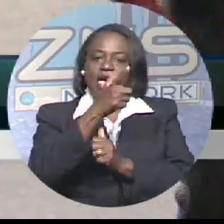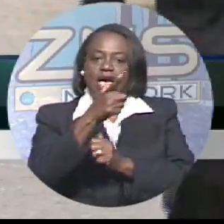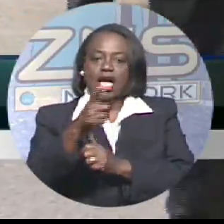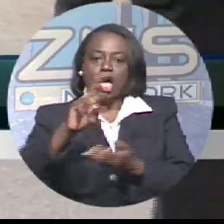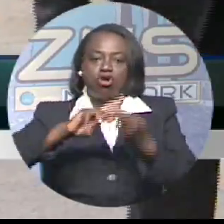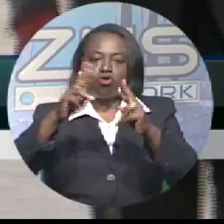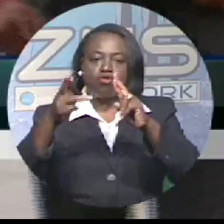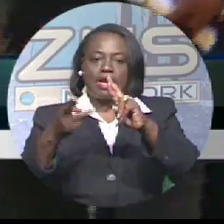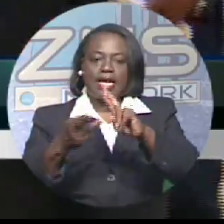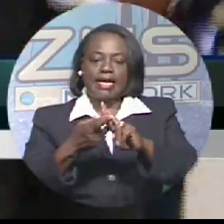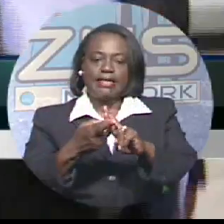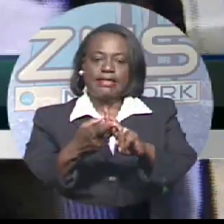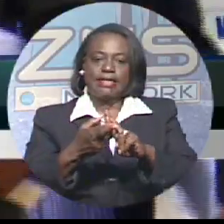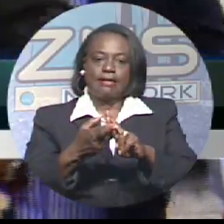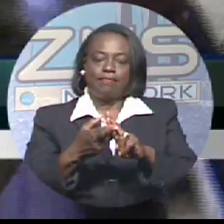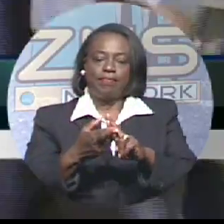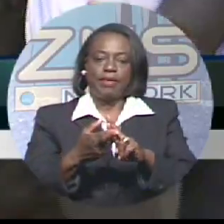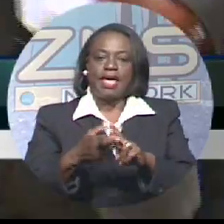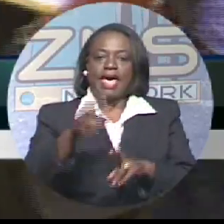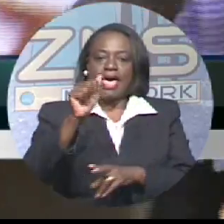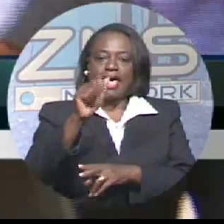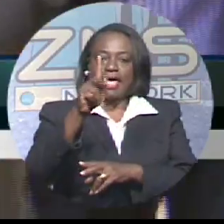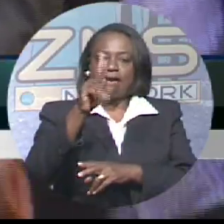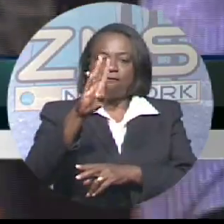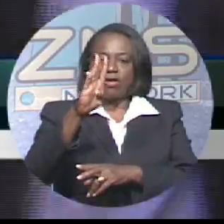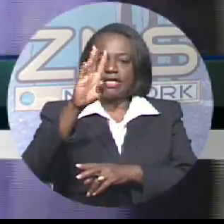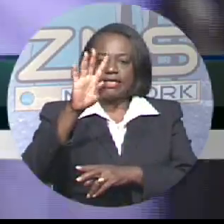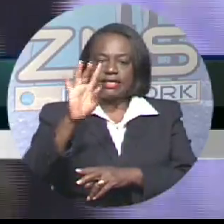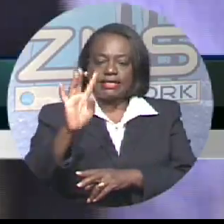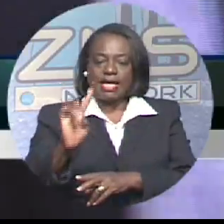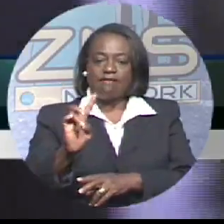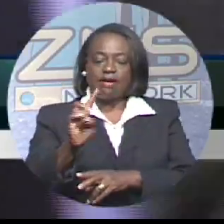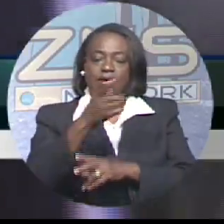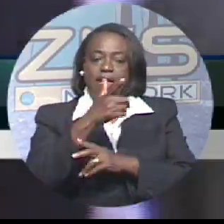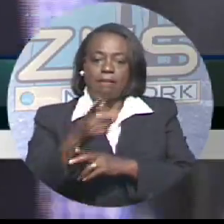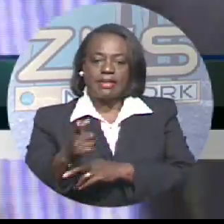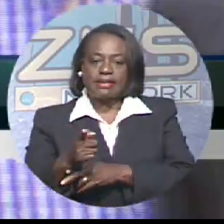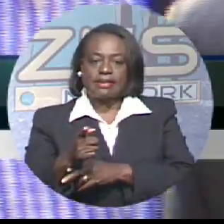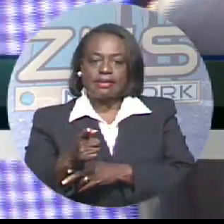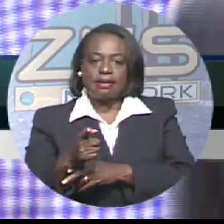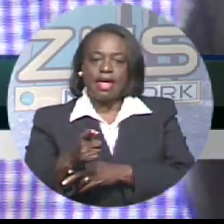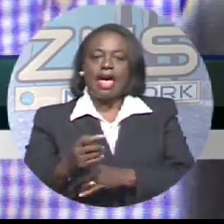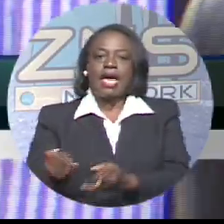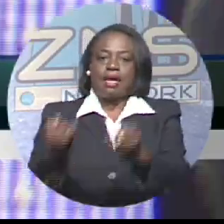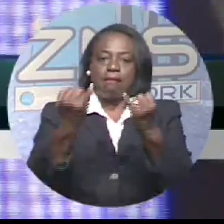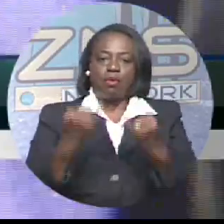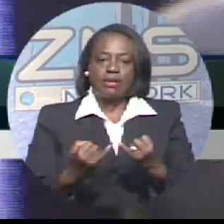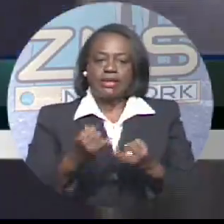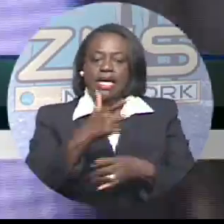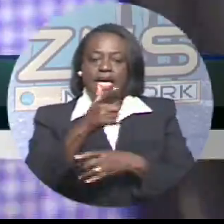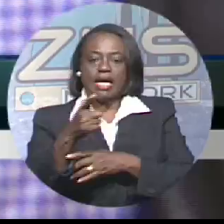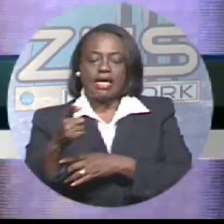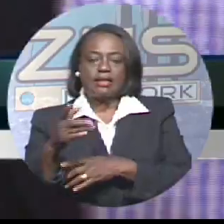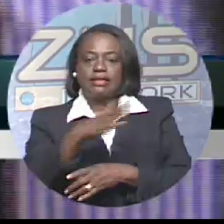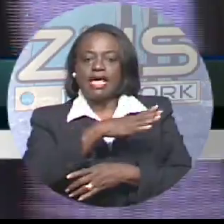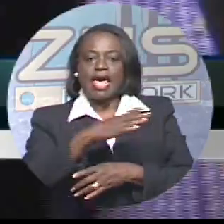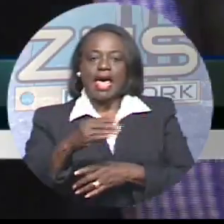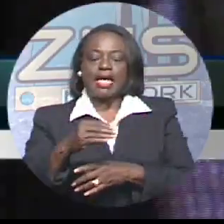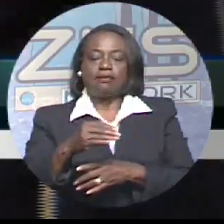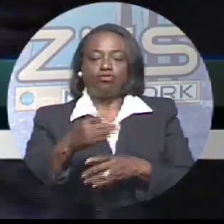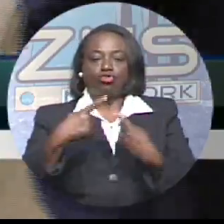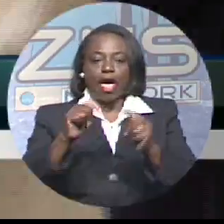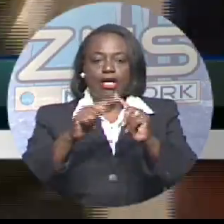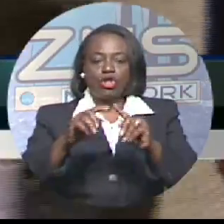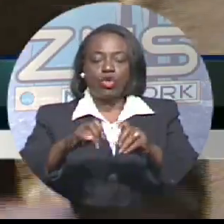offenses, including possession of an AK-47 pistol, ammunition, importation of firearms, and conspiracy to